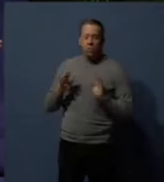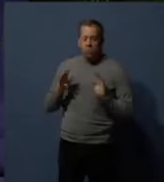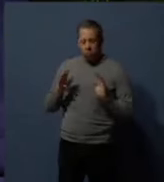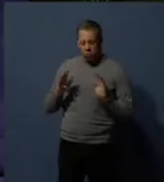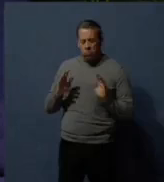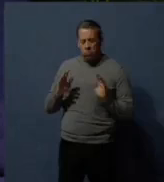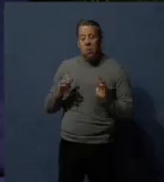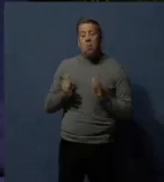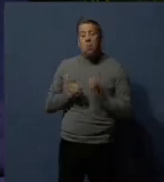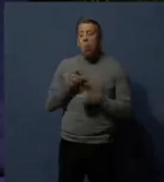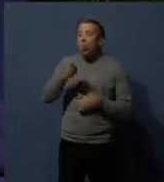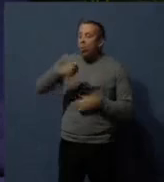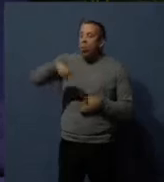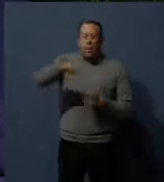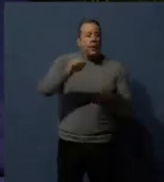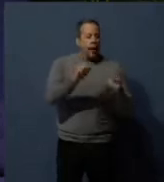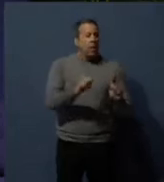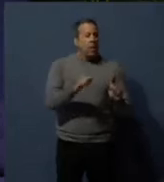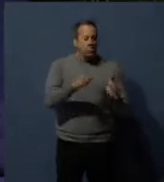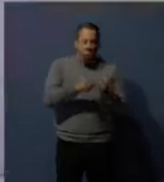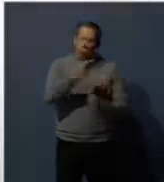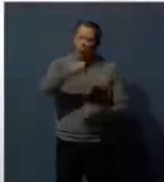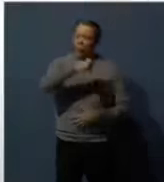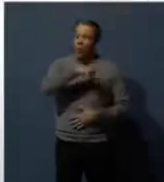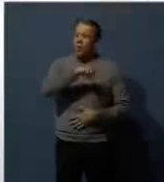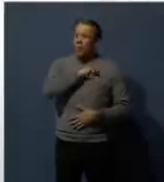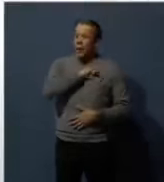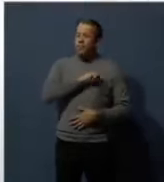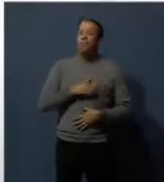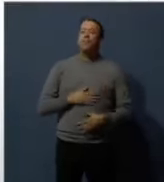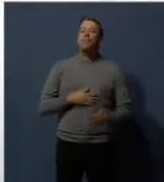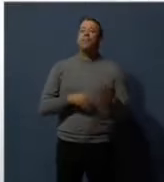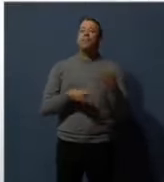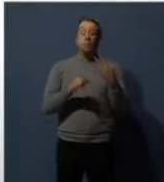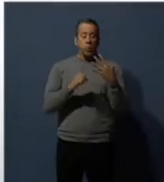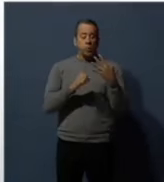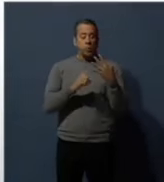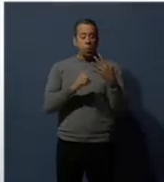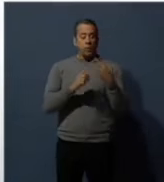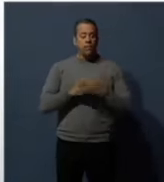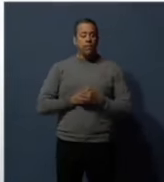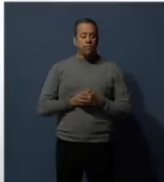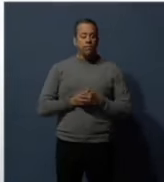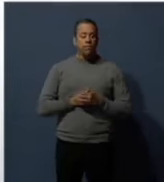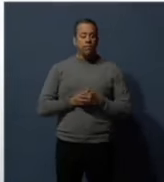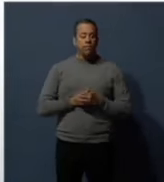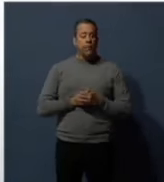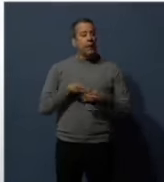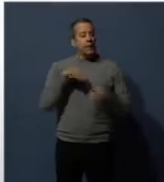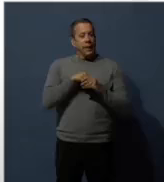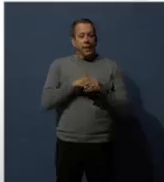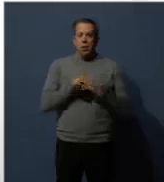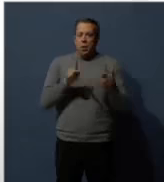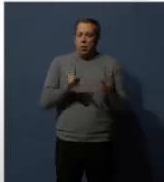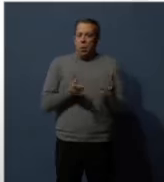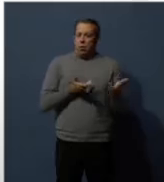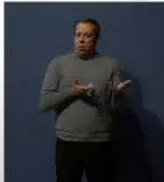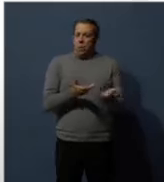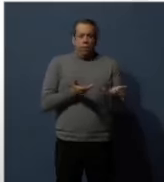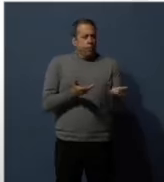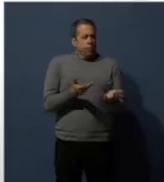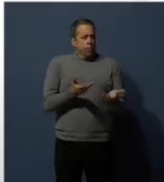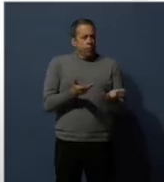single person in the audience, okay? Number four, you want in-person conversation. What do I mean by that? We are